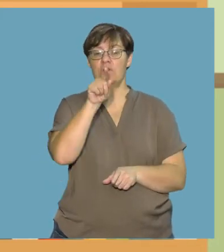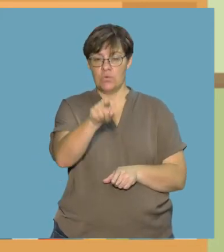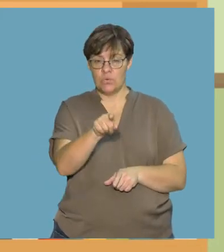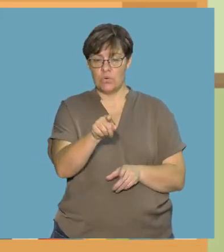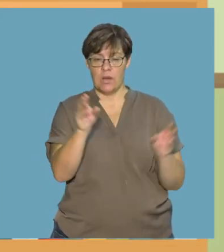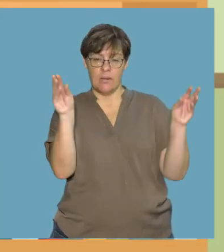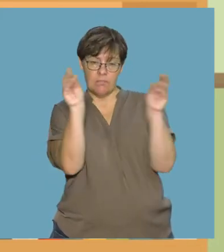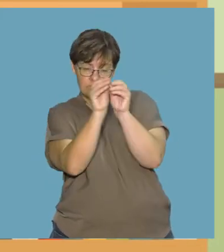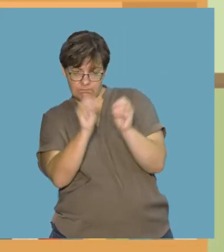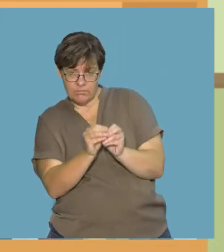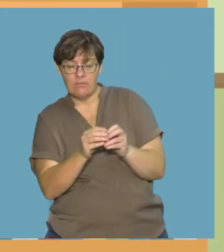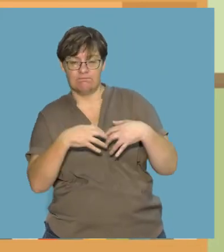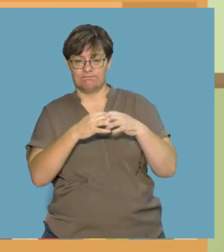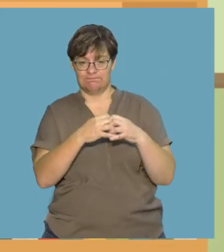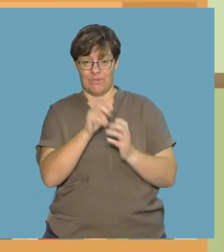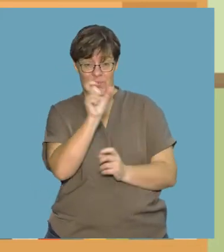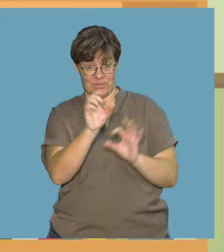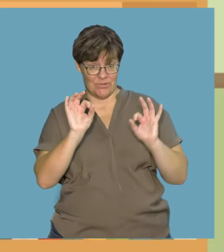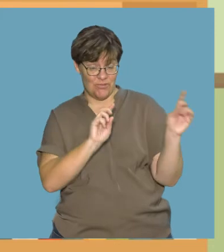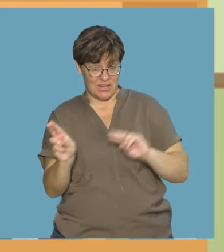together to make the word. Ready?